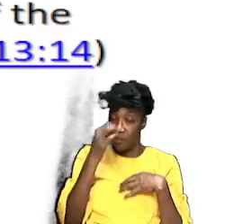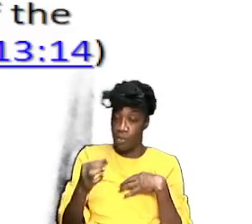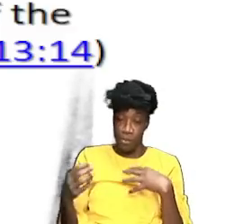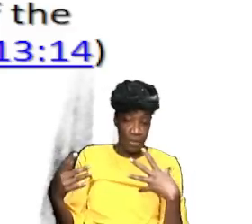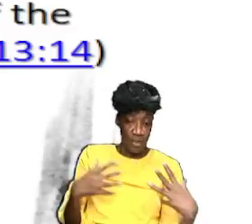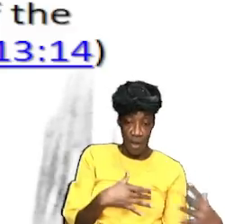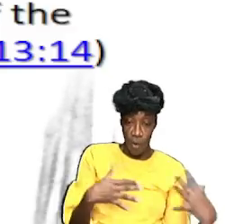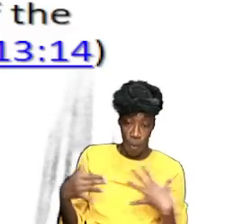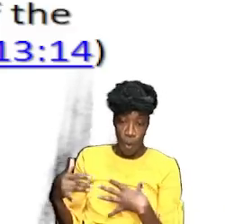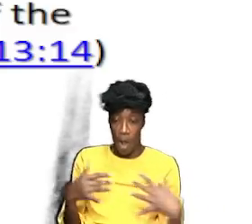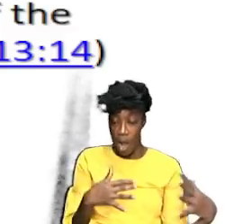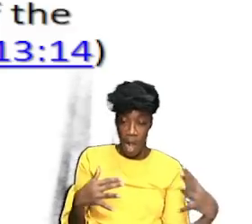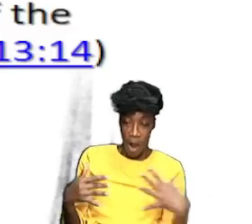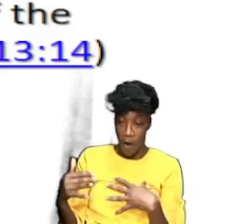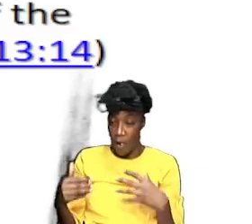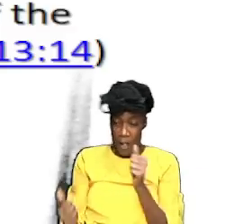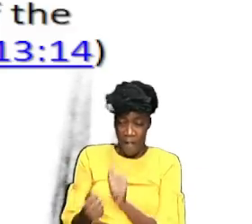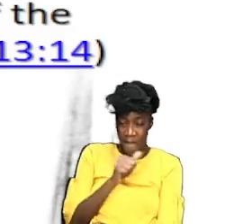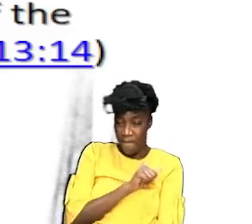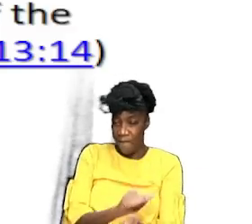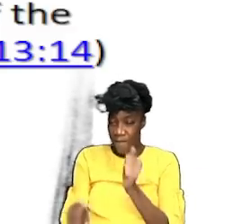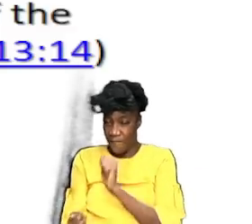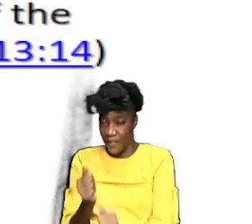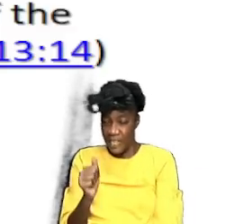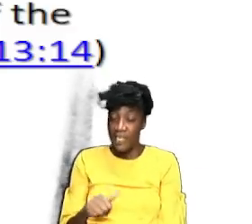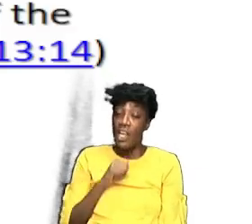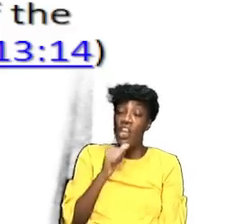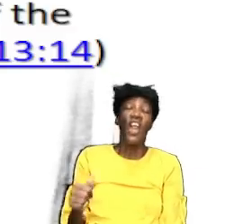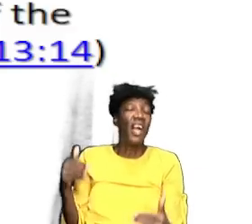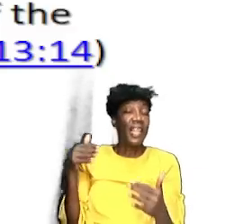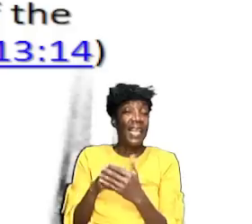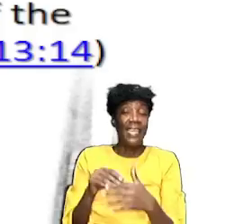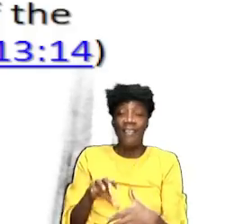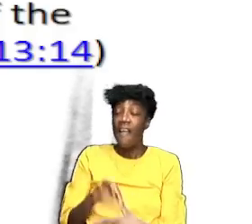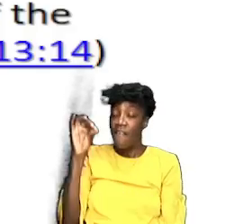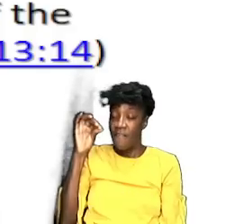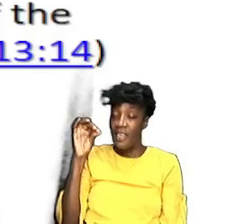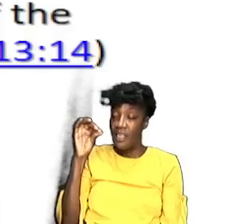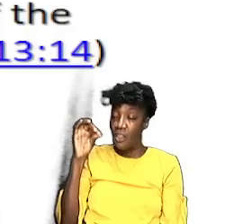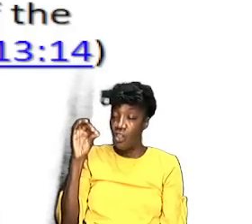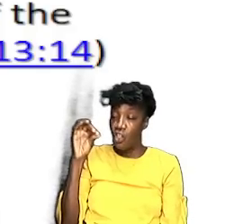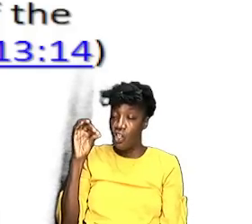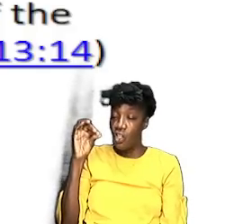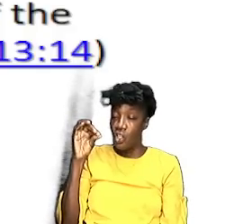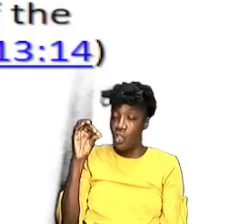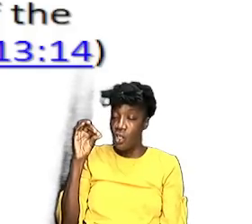wrestle not against flesh and blood,